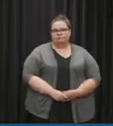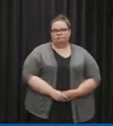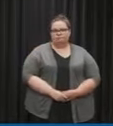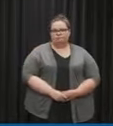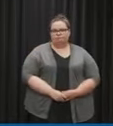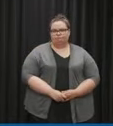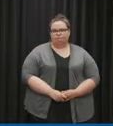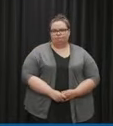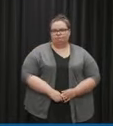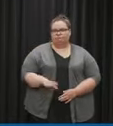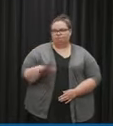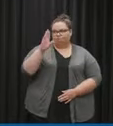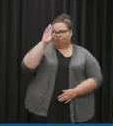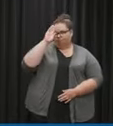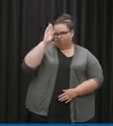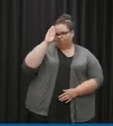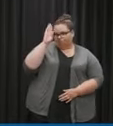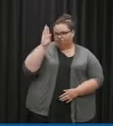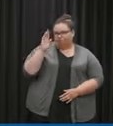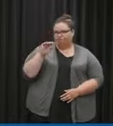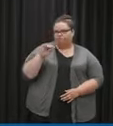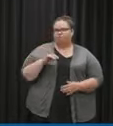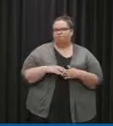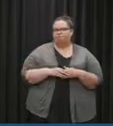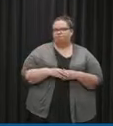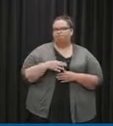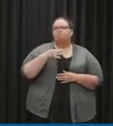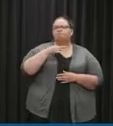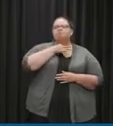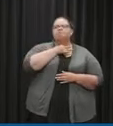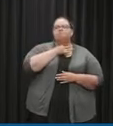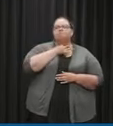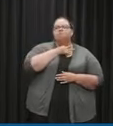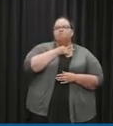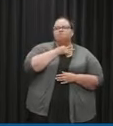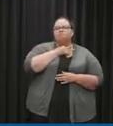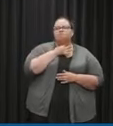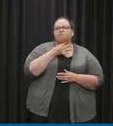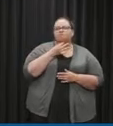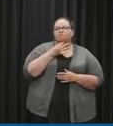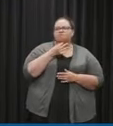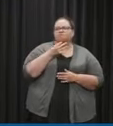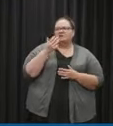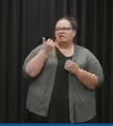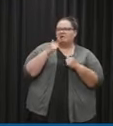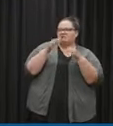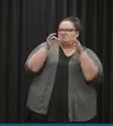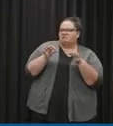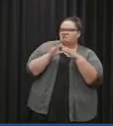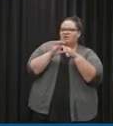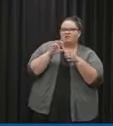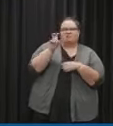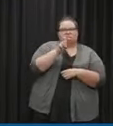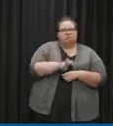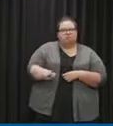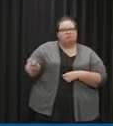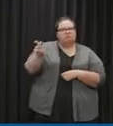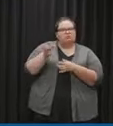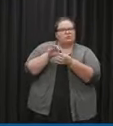Hi there. I'm just wondering if any decision has been made regarding field trips. I know that there are a lot